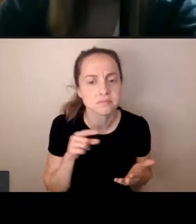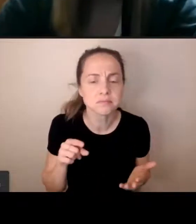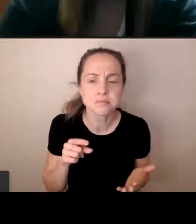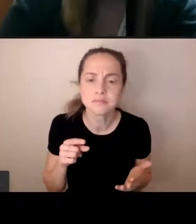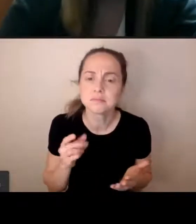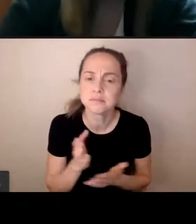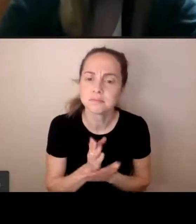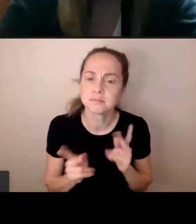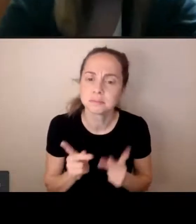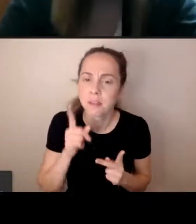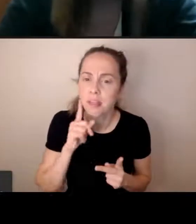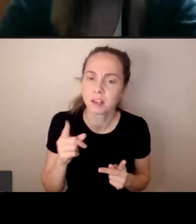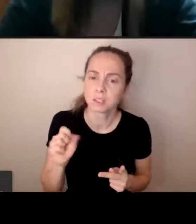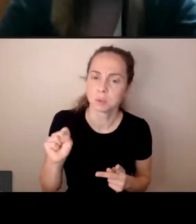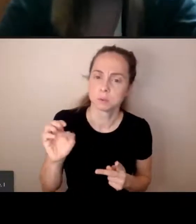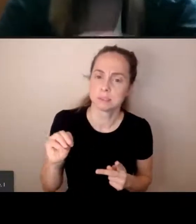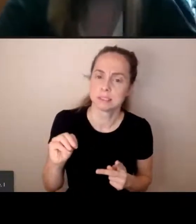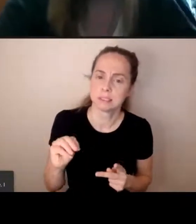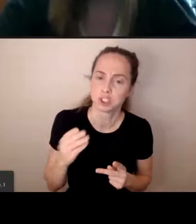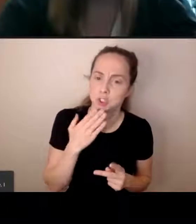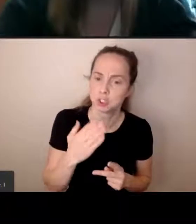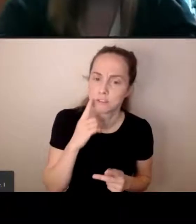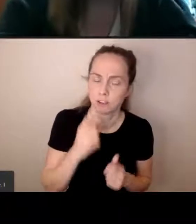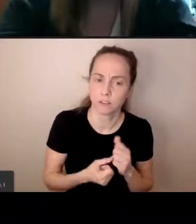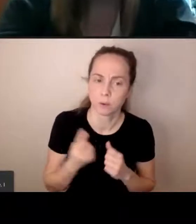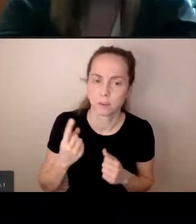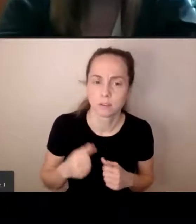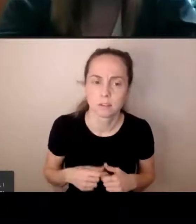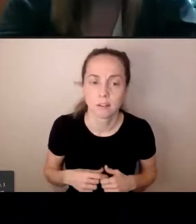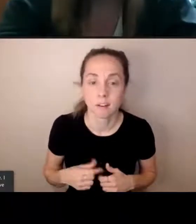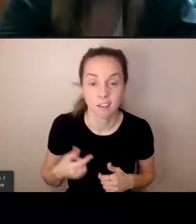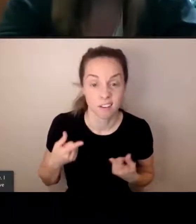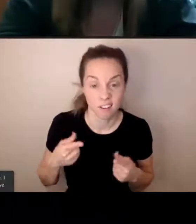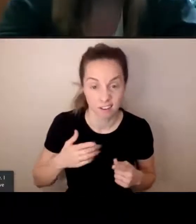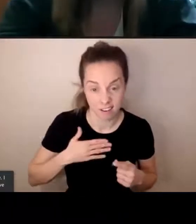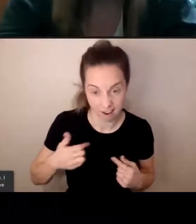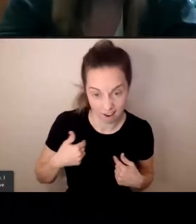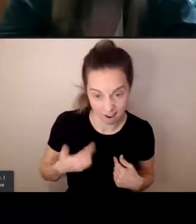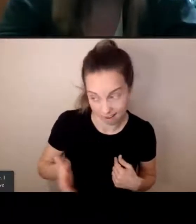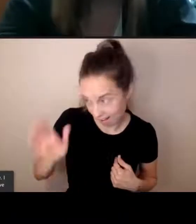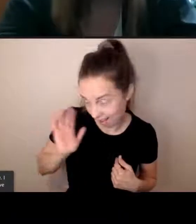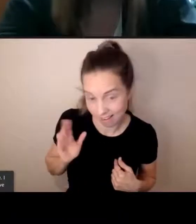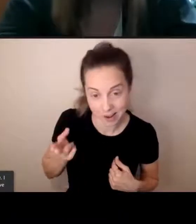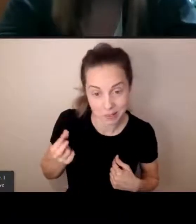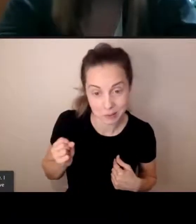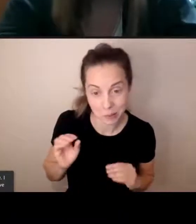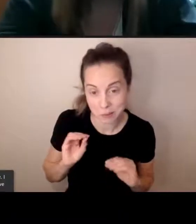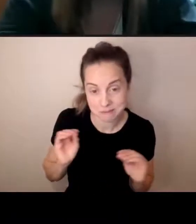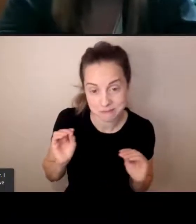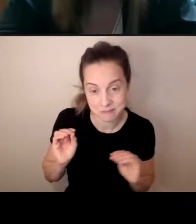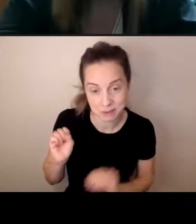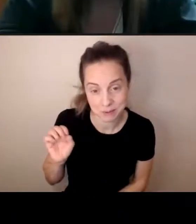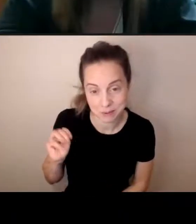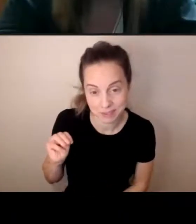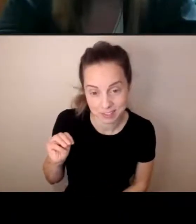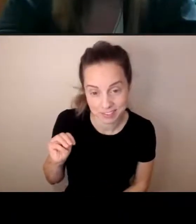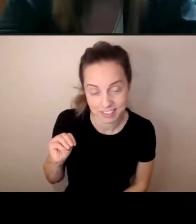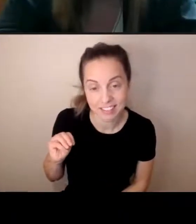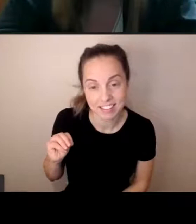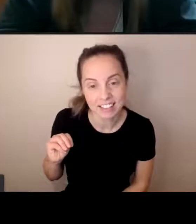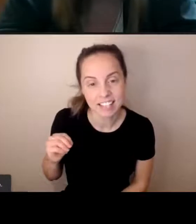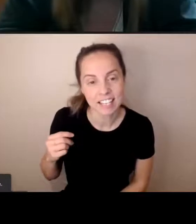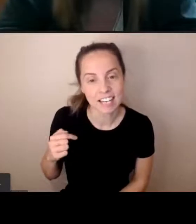everyone. Luckily, I went through high school in an era where we didn't have social media, so I've experienced social media